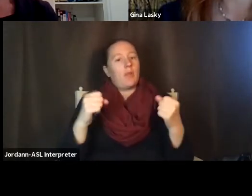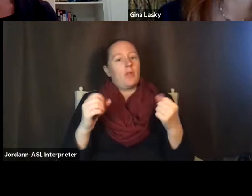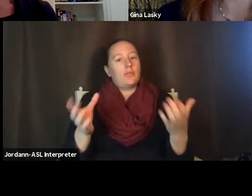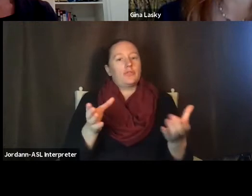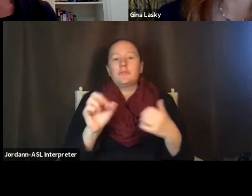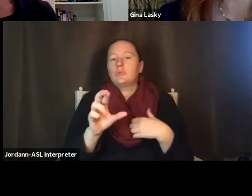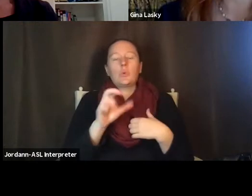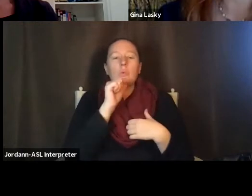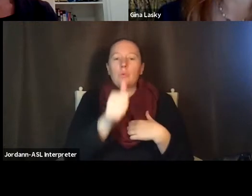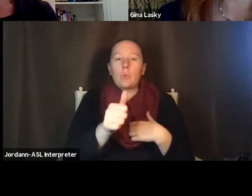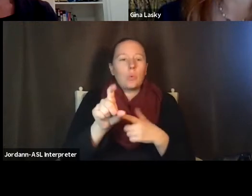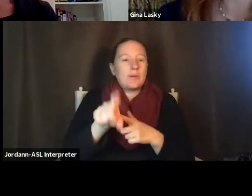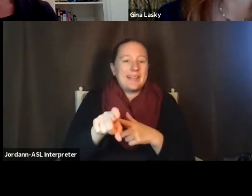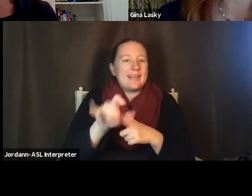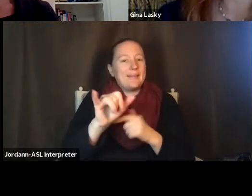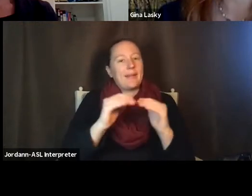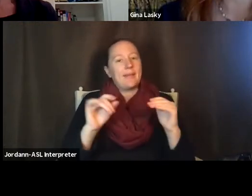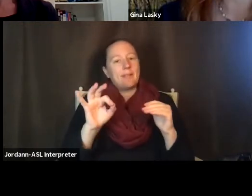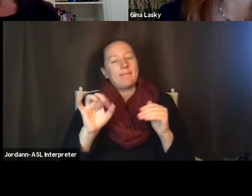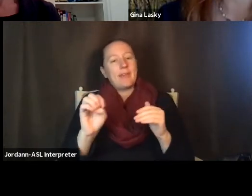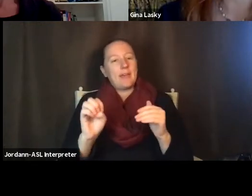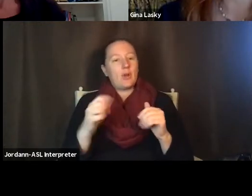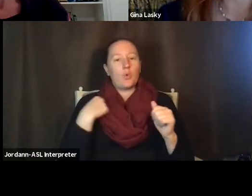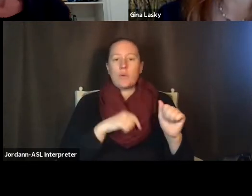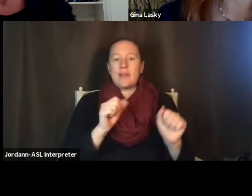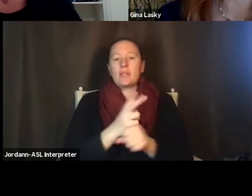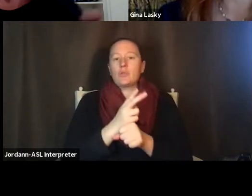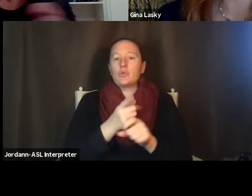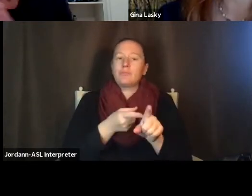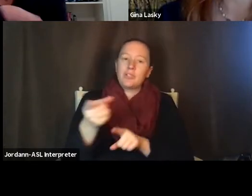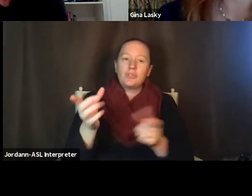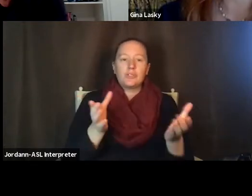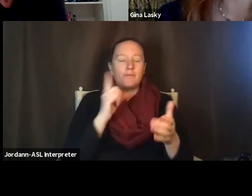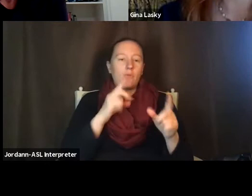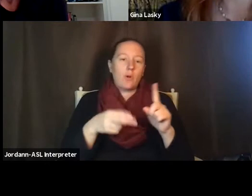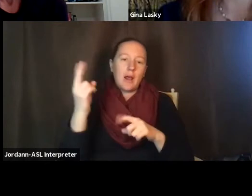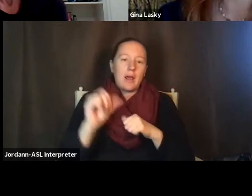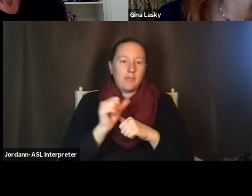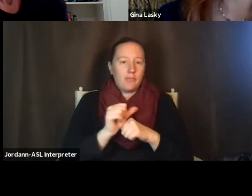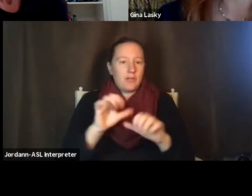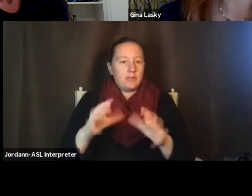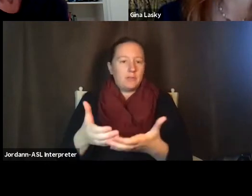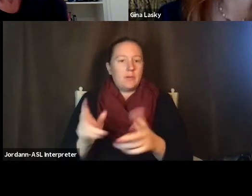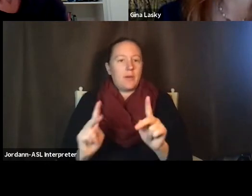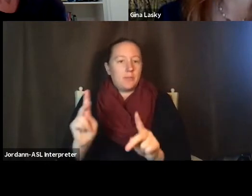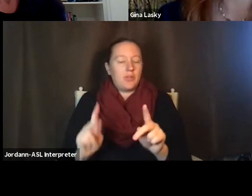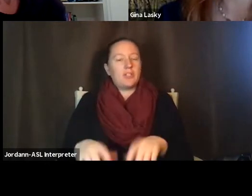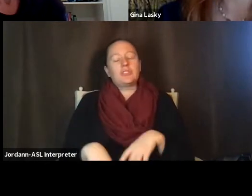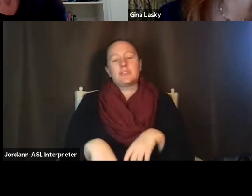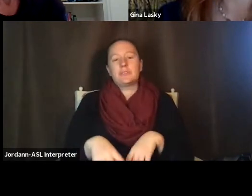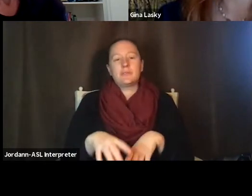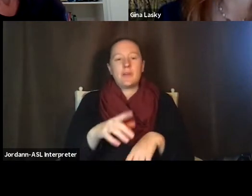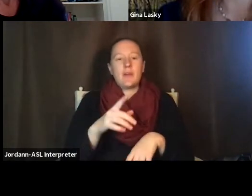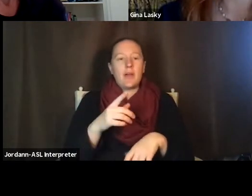need that level of care, so that we can use our specialty services for the higher risk populations and those priority populations that are not